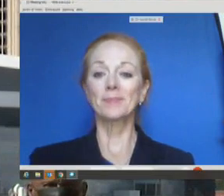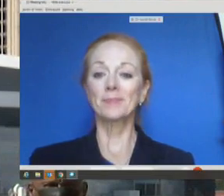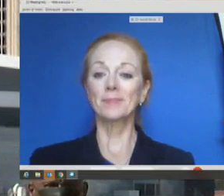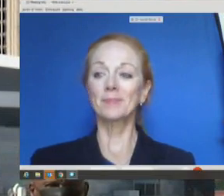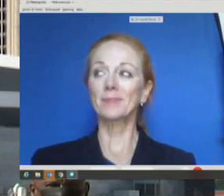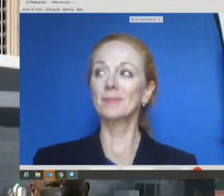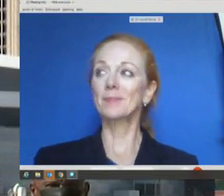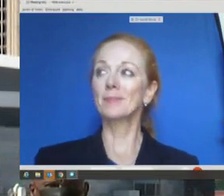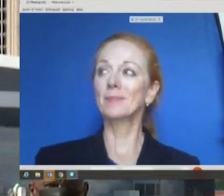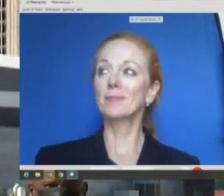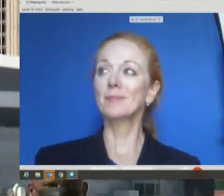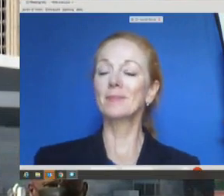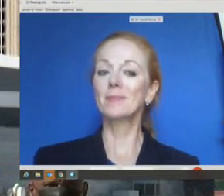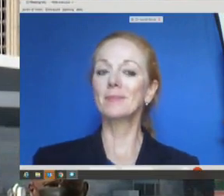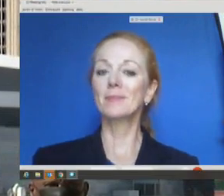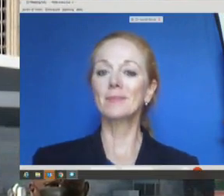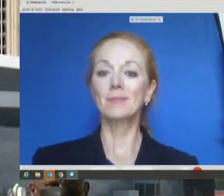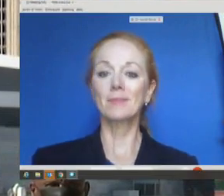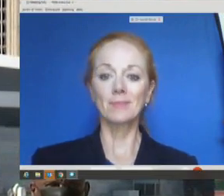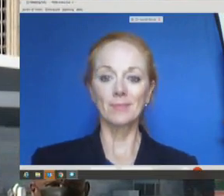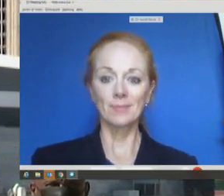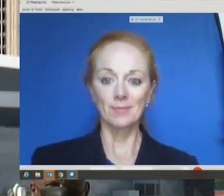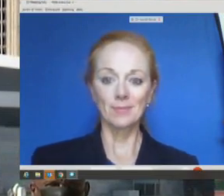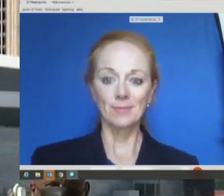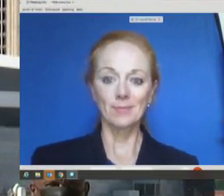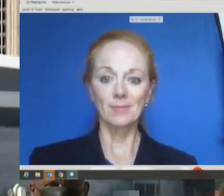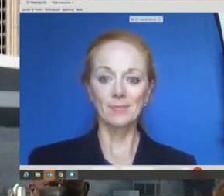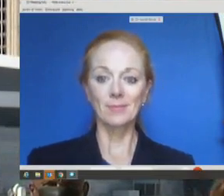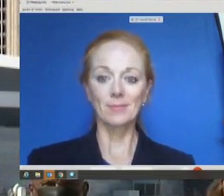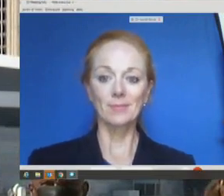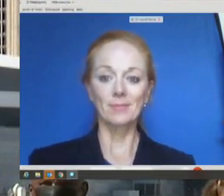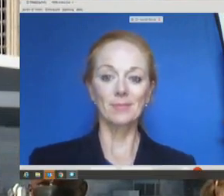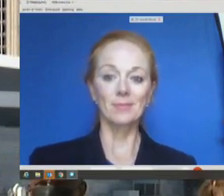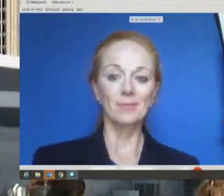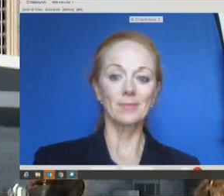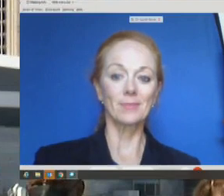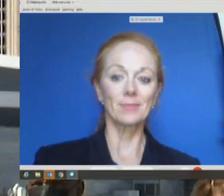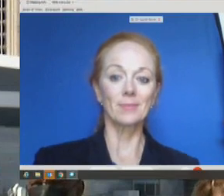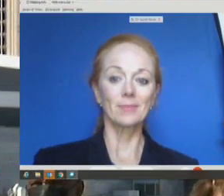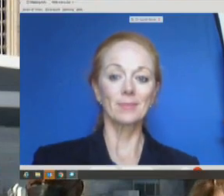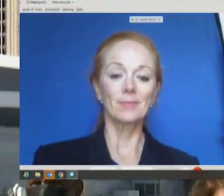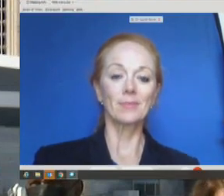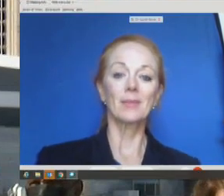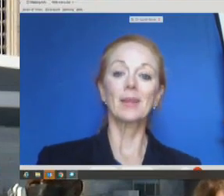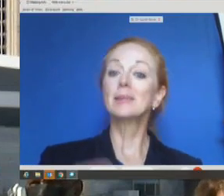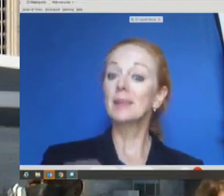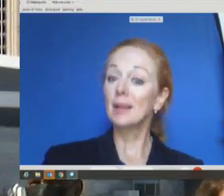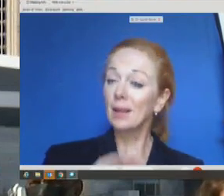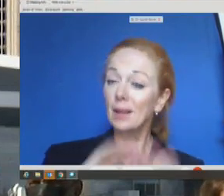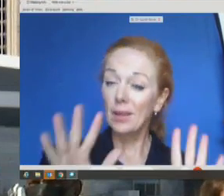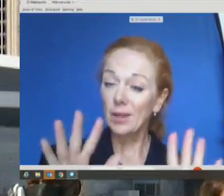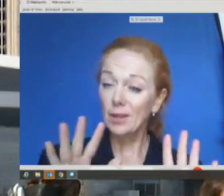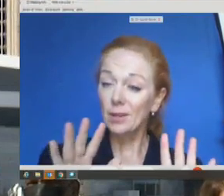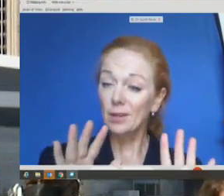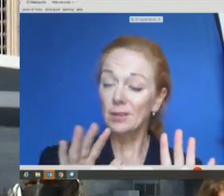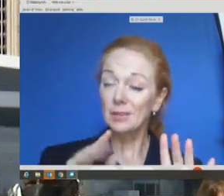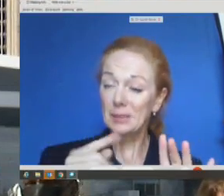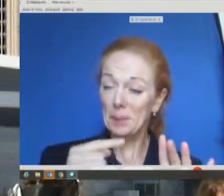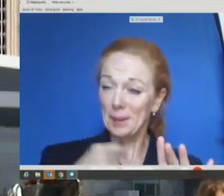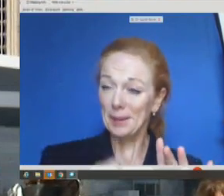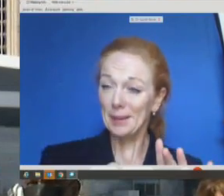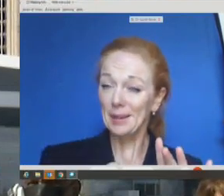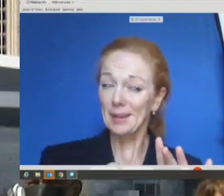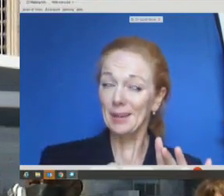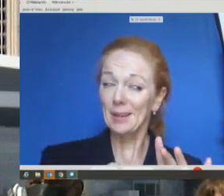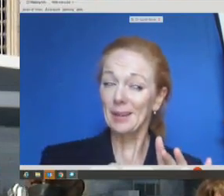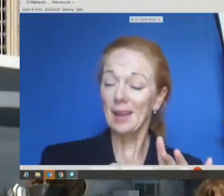what you need to do. If someone ingests a large amount of cocaine or ingests narcotics, then it's pretty clear that